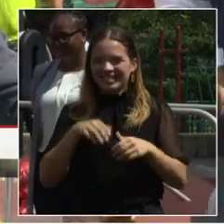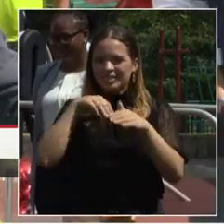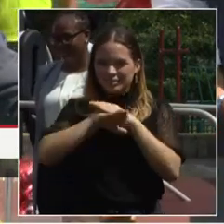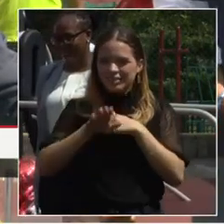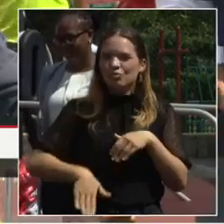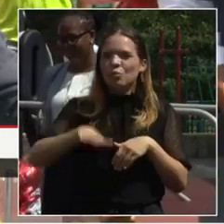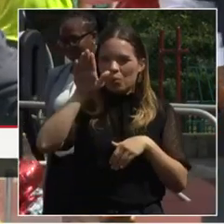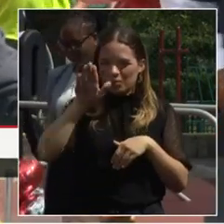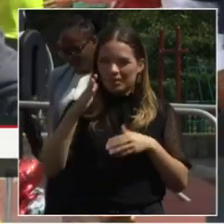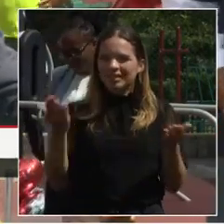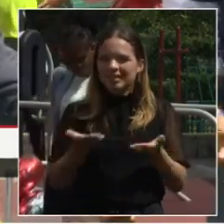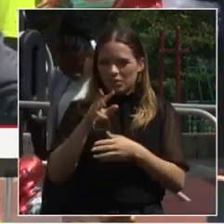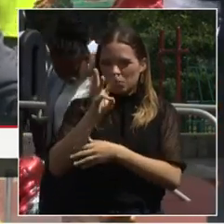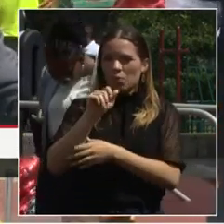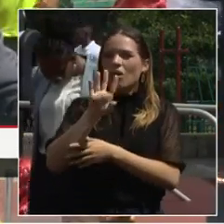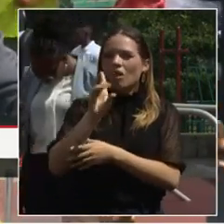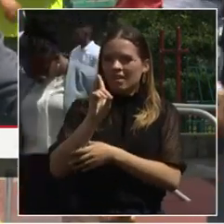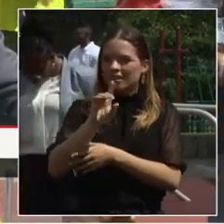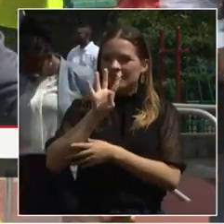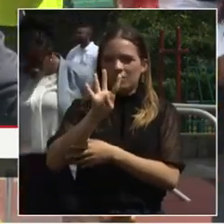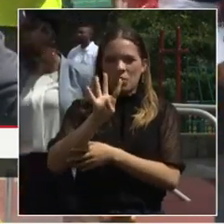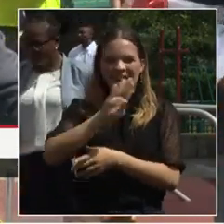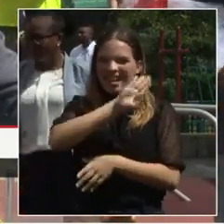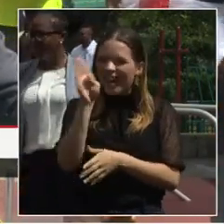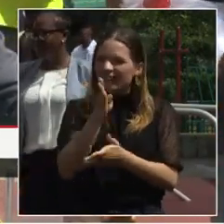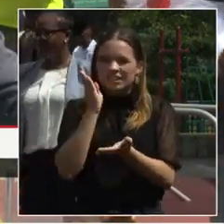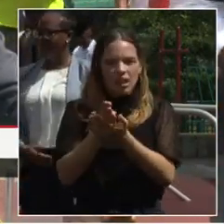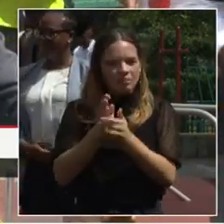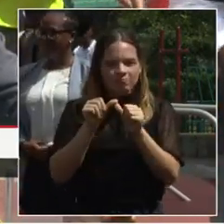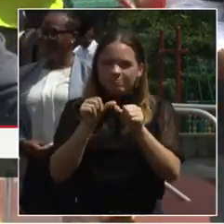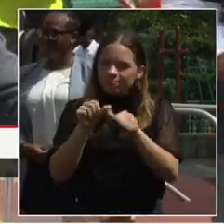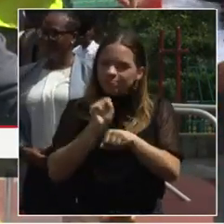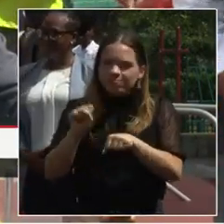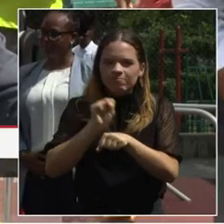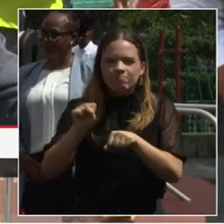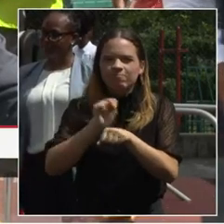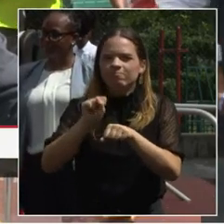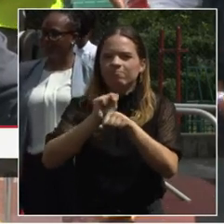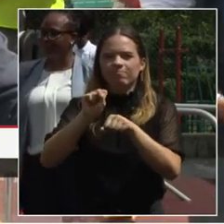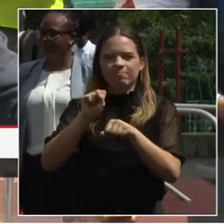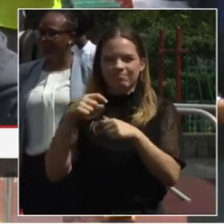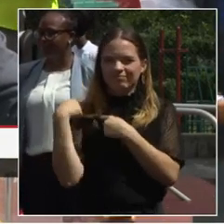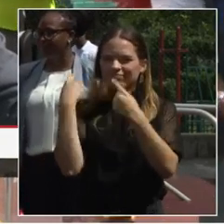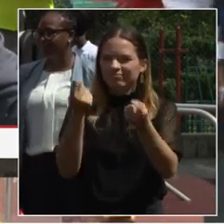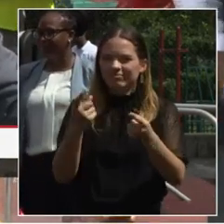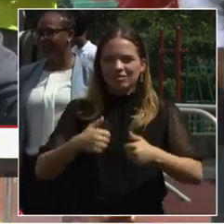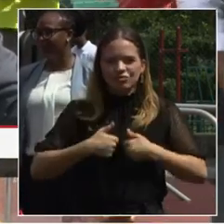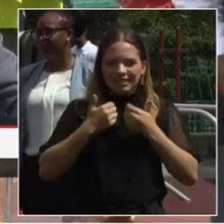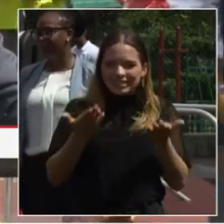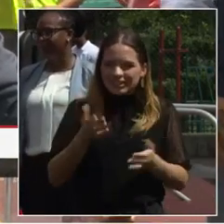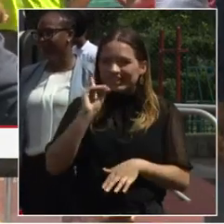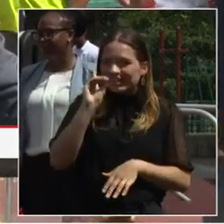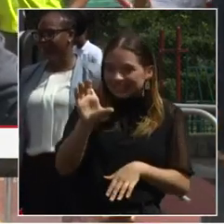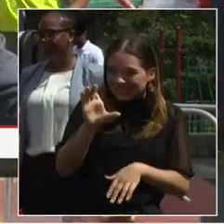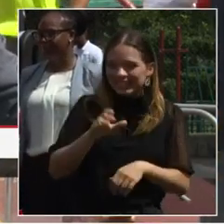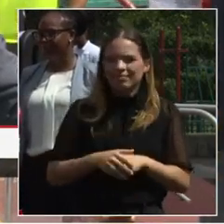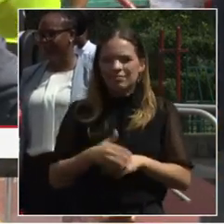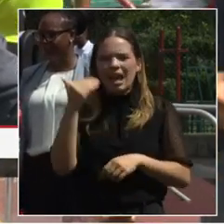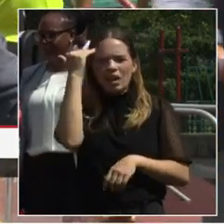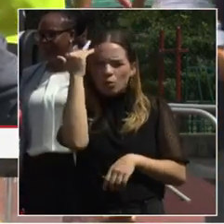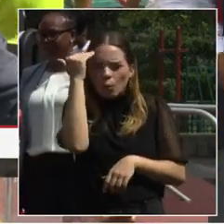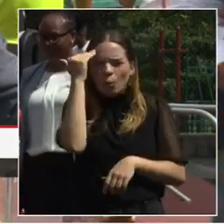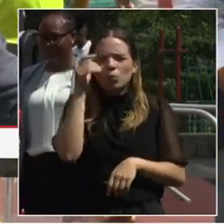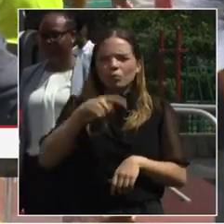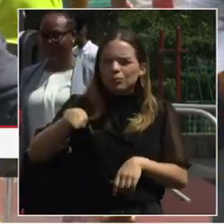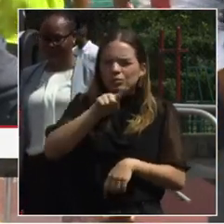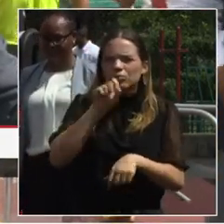who never stops putting in work on behalf of the seniors of the District of Columbia, because she knows, as I do, and we all do, that you all have put in work for